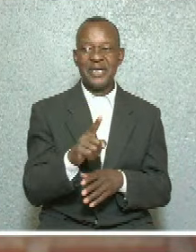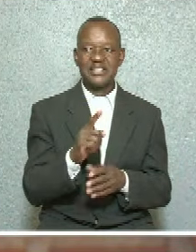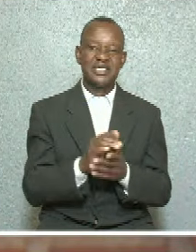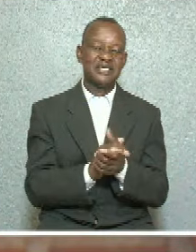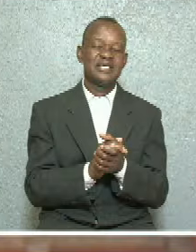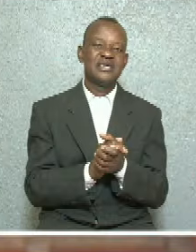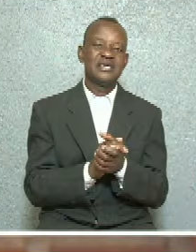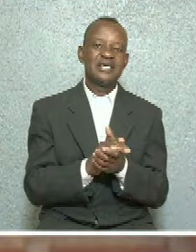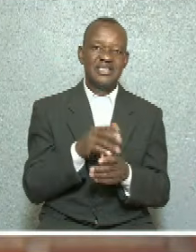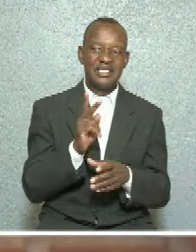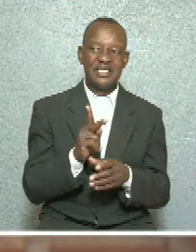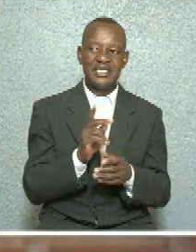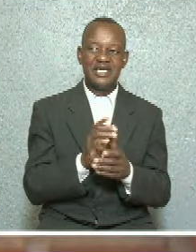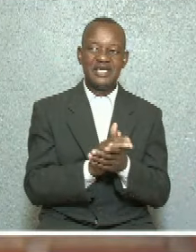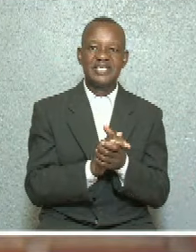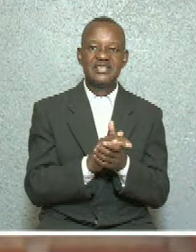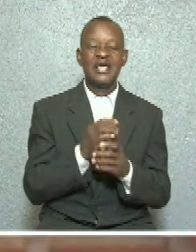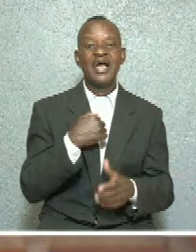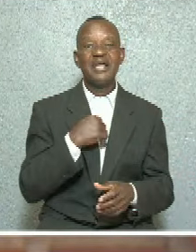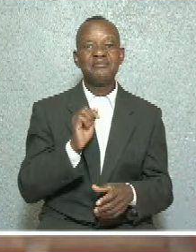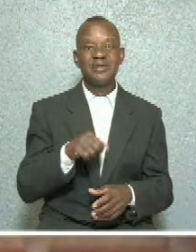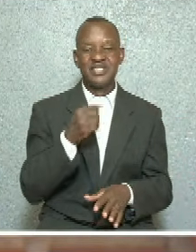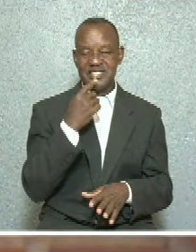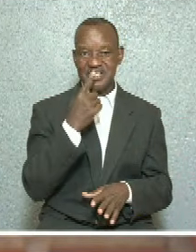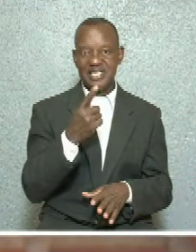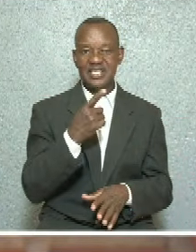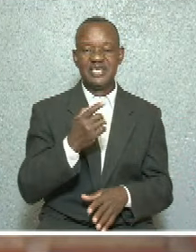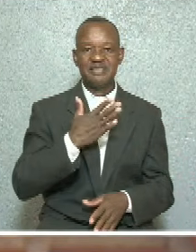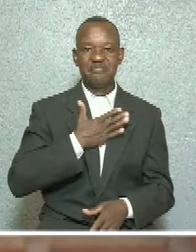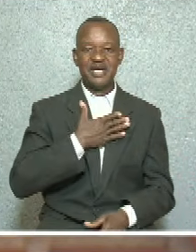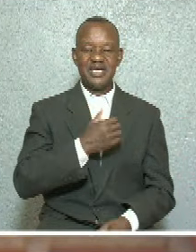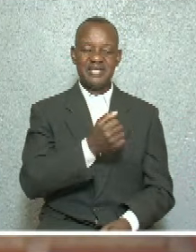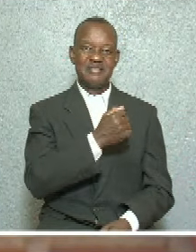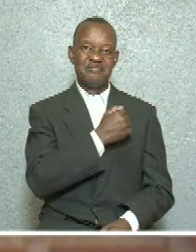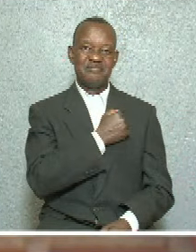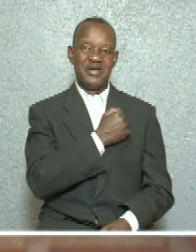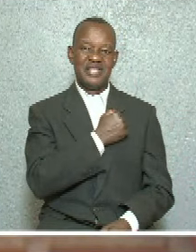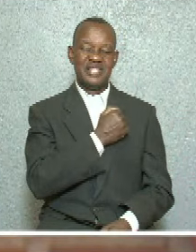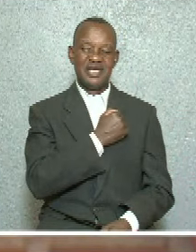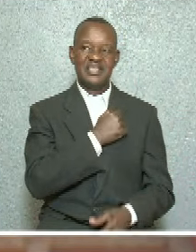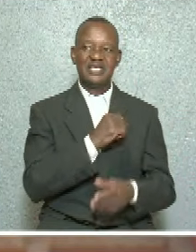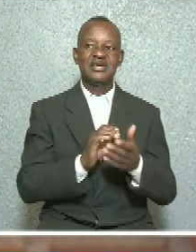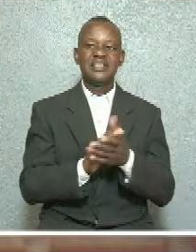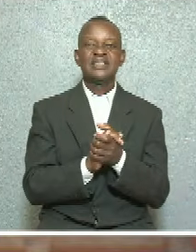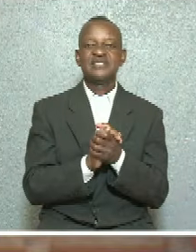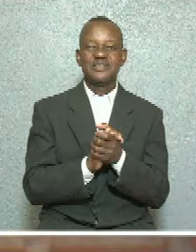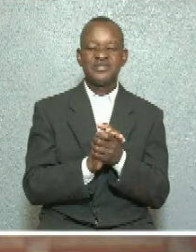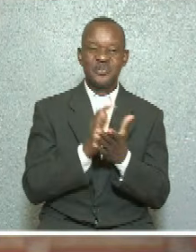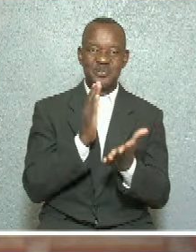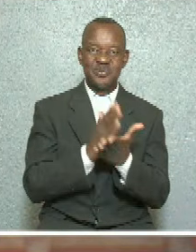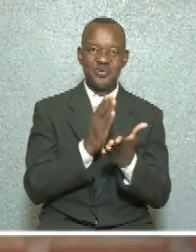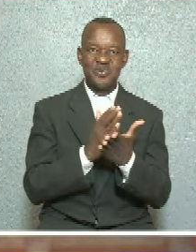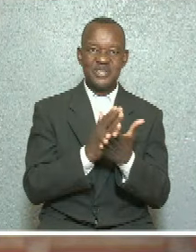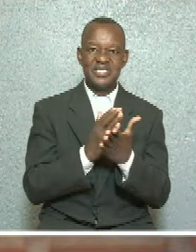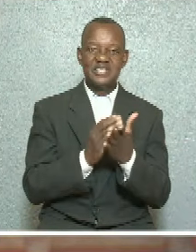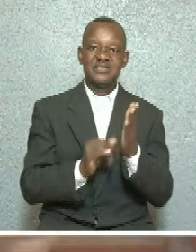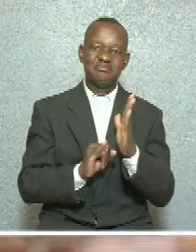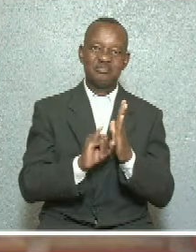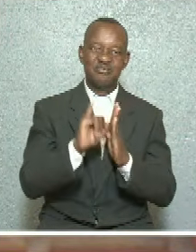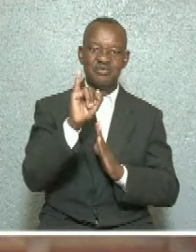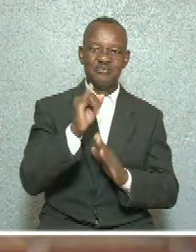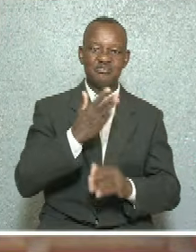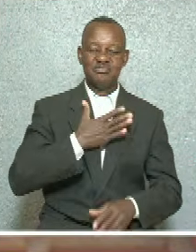So my mother has inspired me to always take up different roles. Like